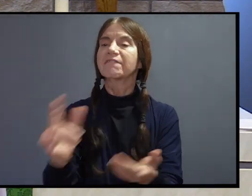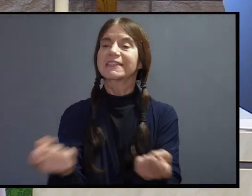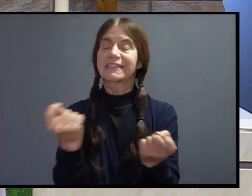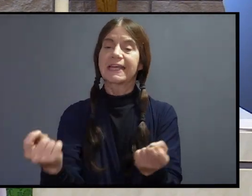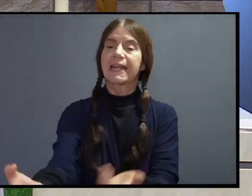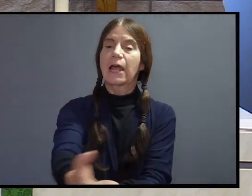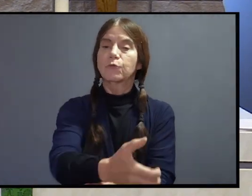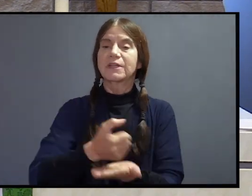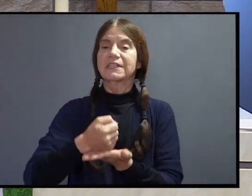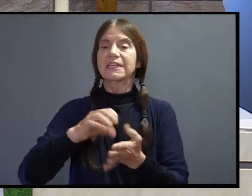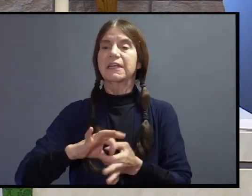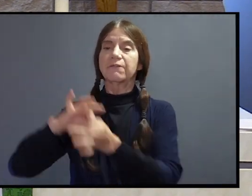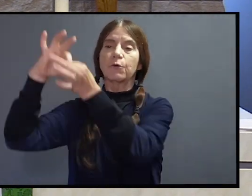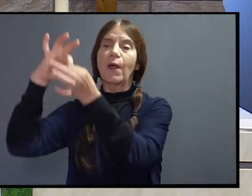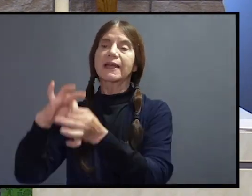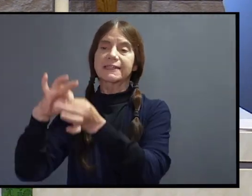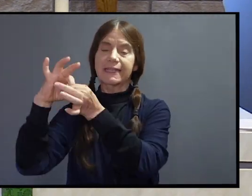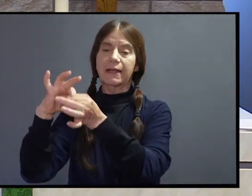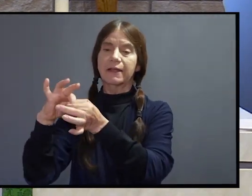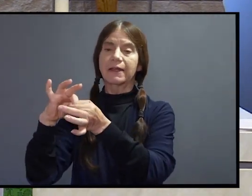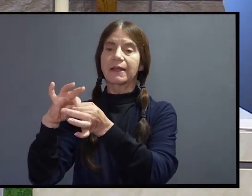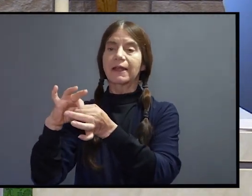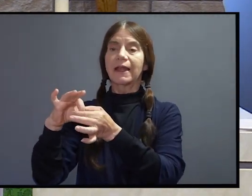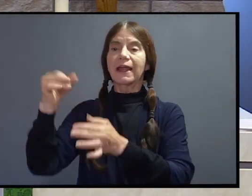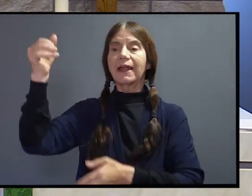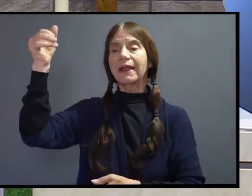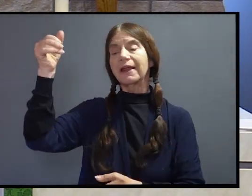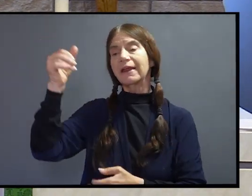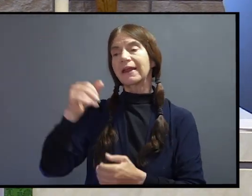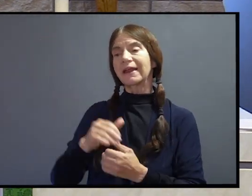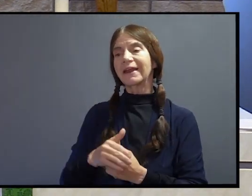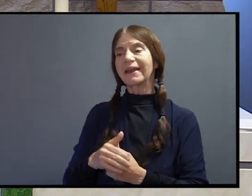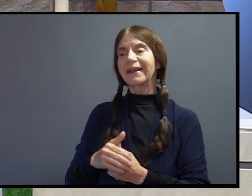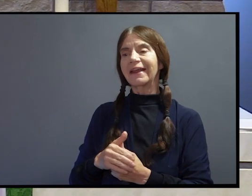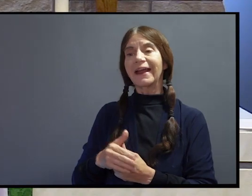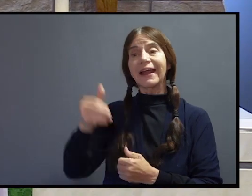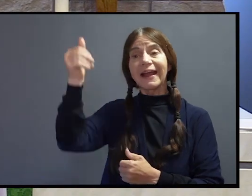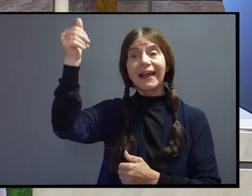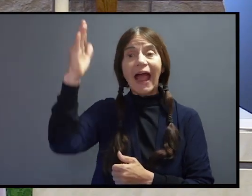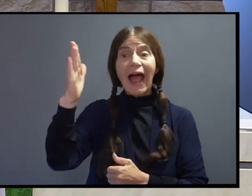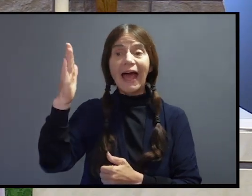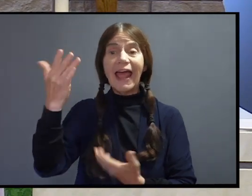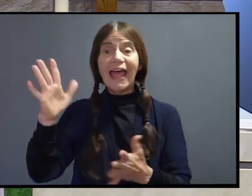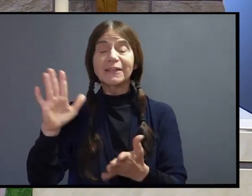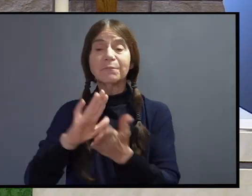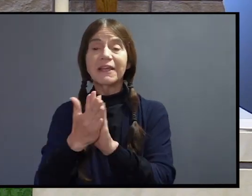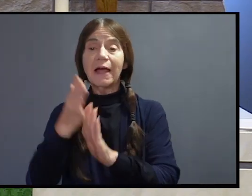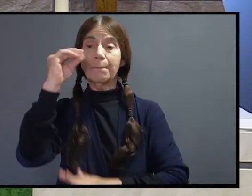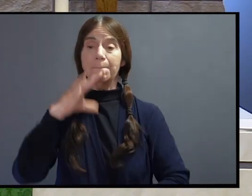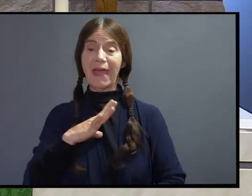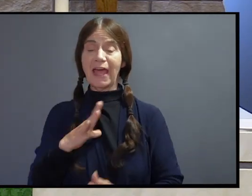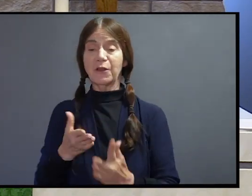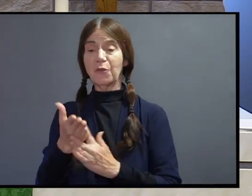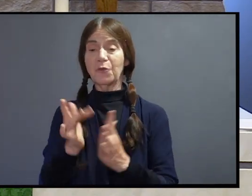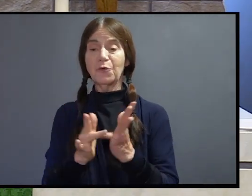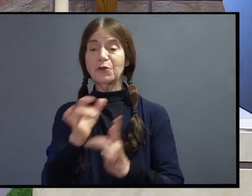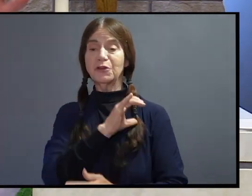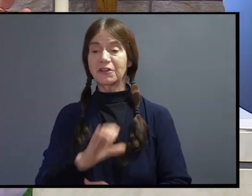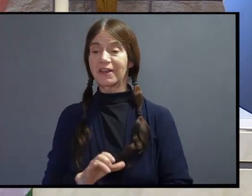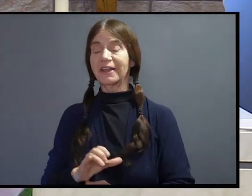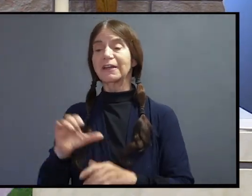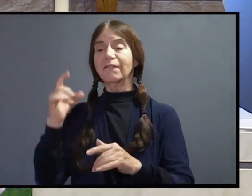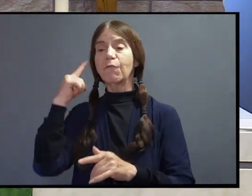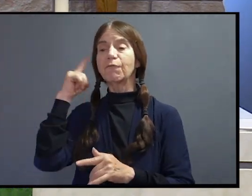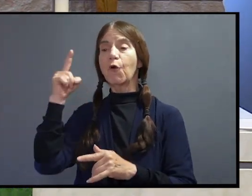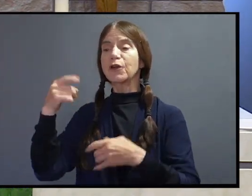Amazing. God becomes man in Christ Jesus so that He might sell all